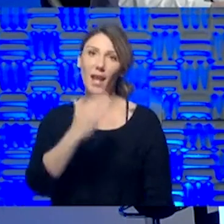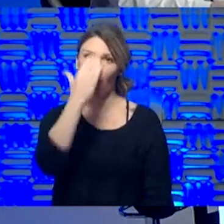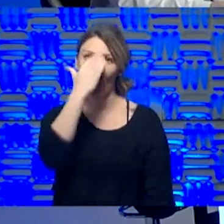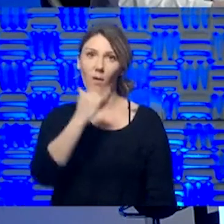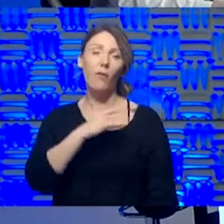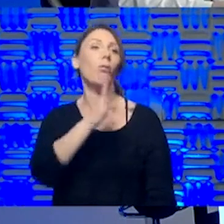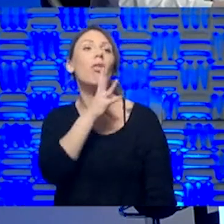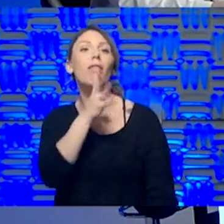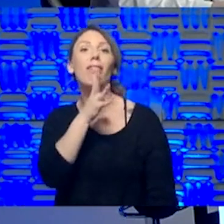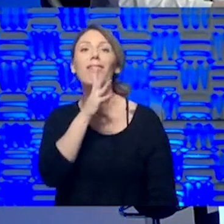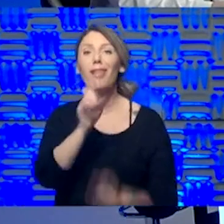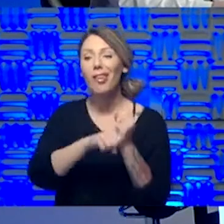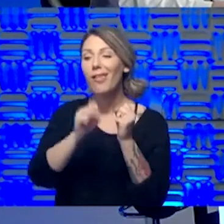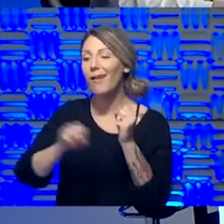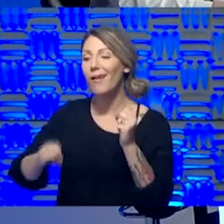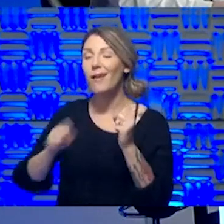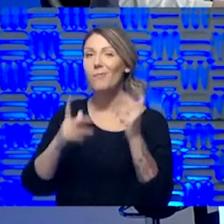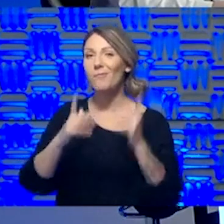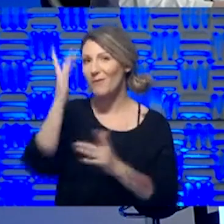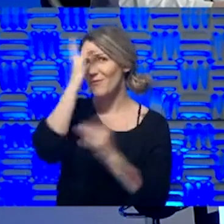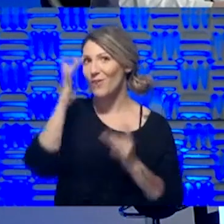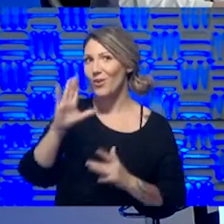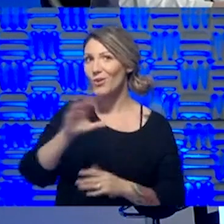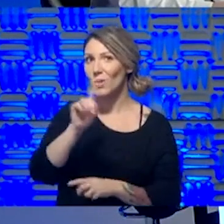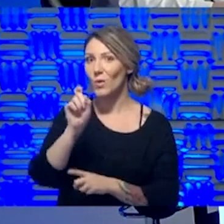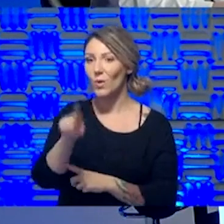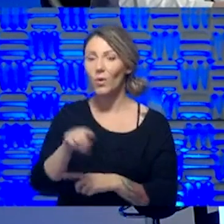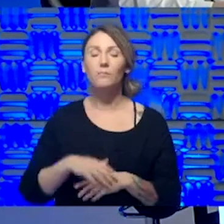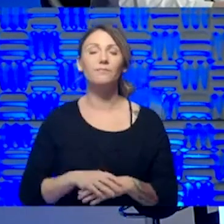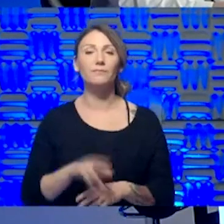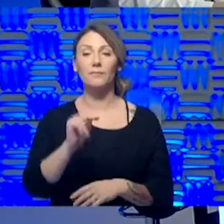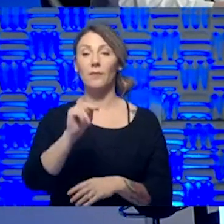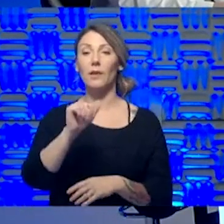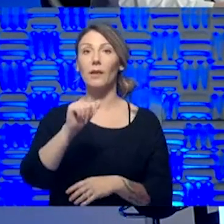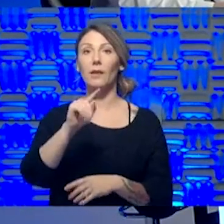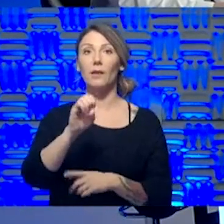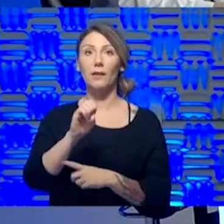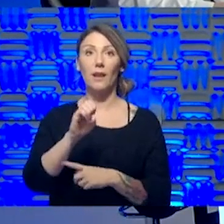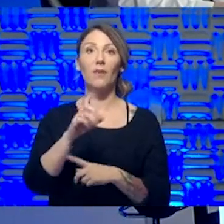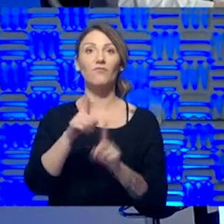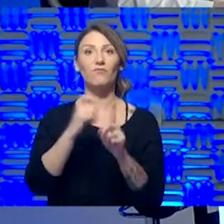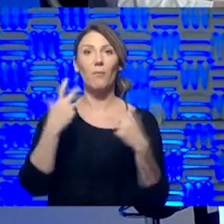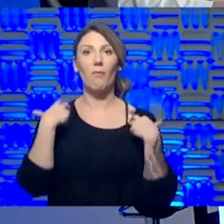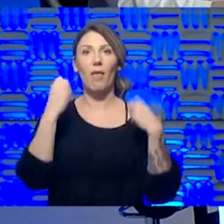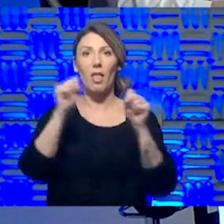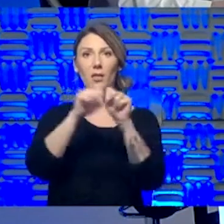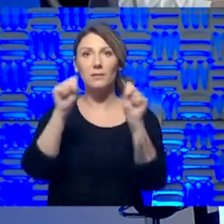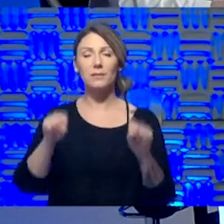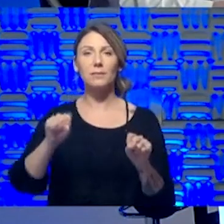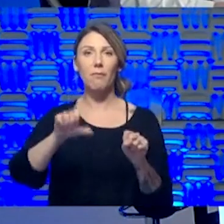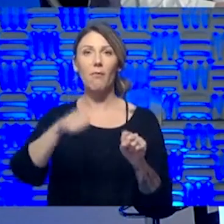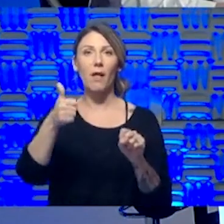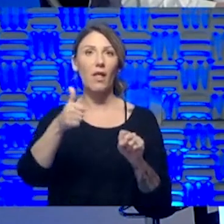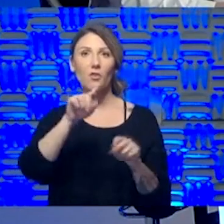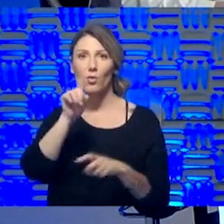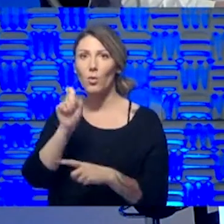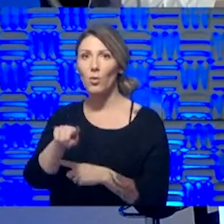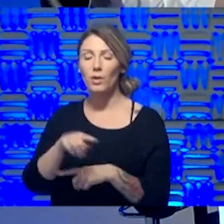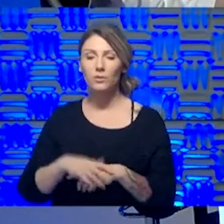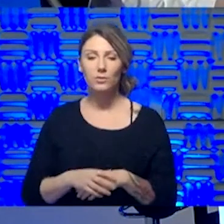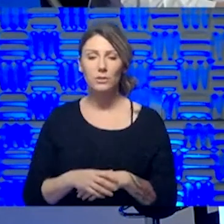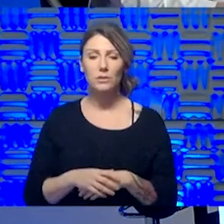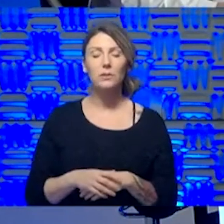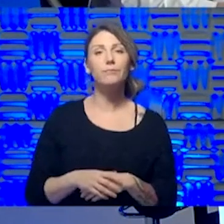probably forgot your questions. And this is Nate from the health system. I have another question that came in. Someone